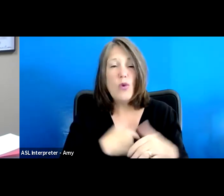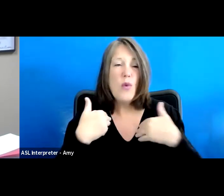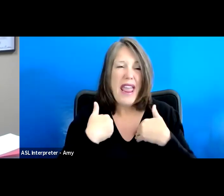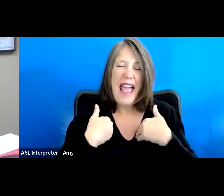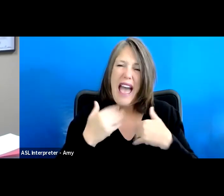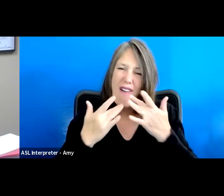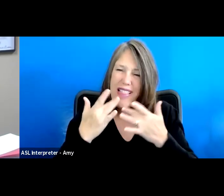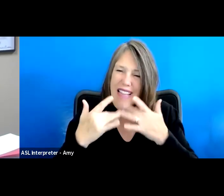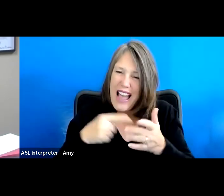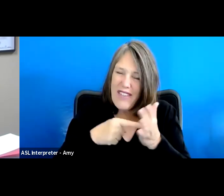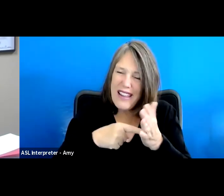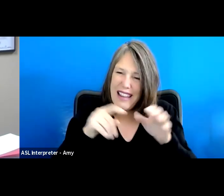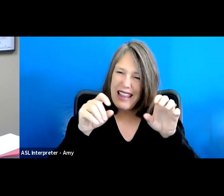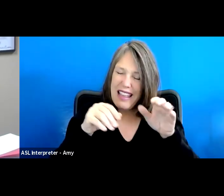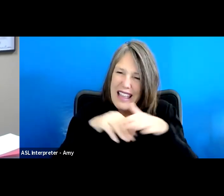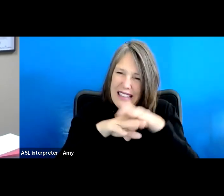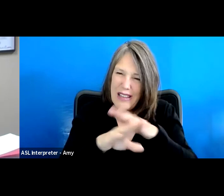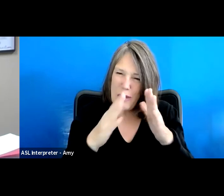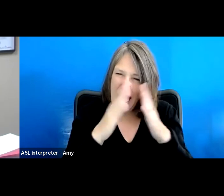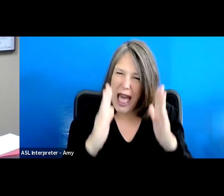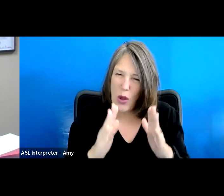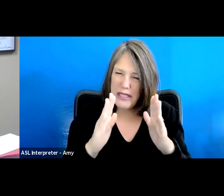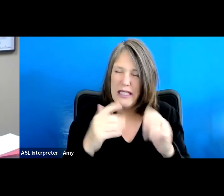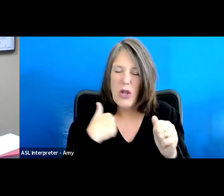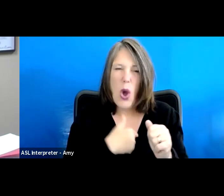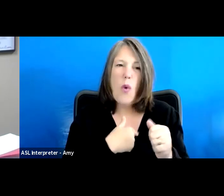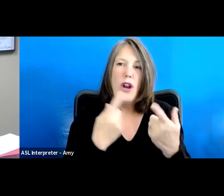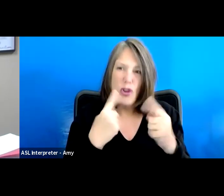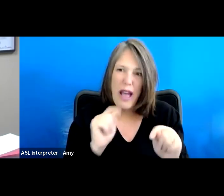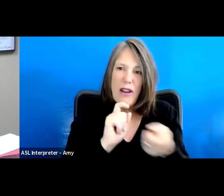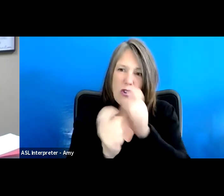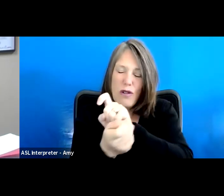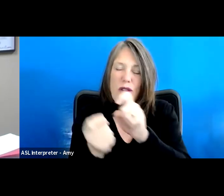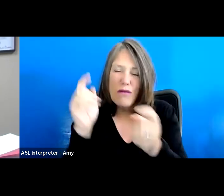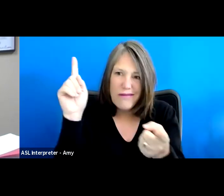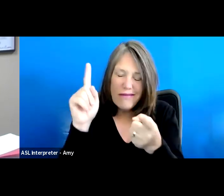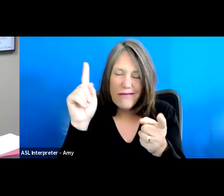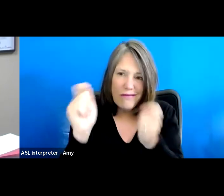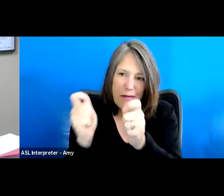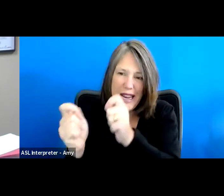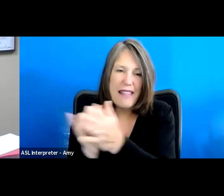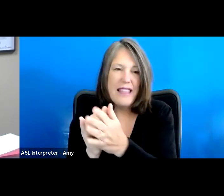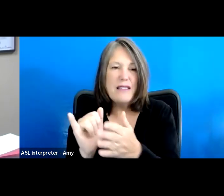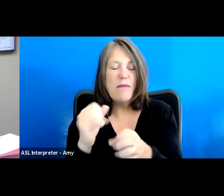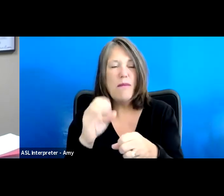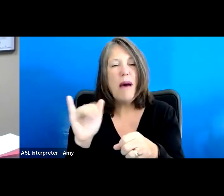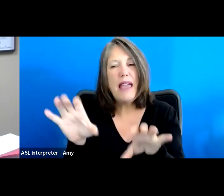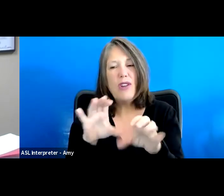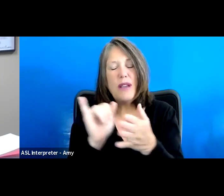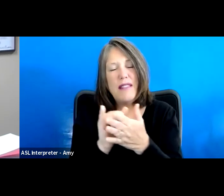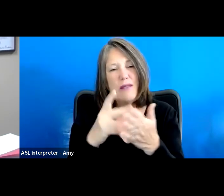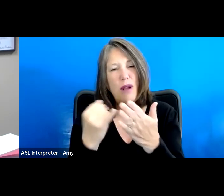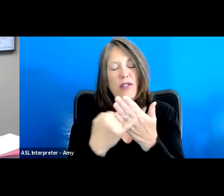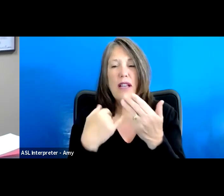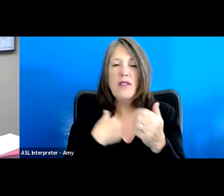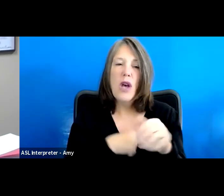of affordable, accessible housing. So we're working to mitigate that by doing these projects. So we do projects